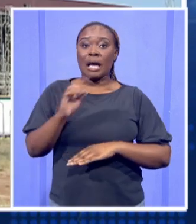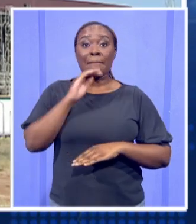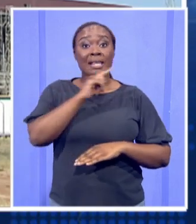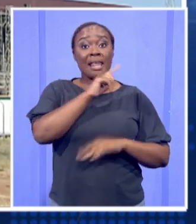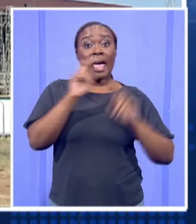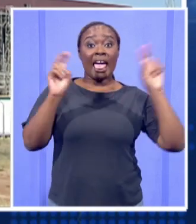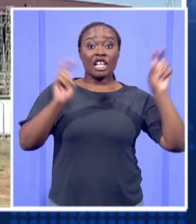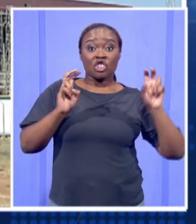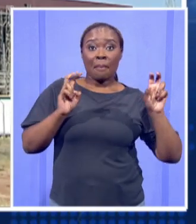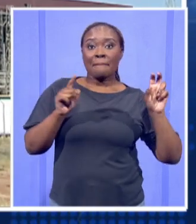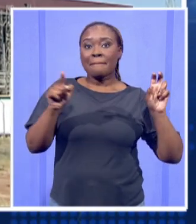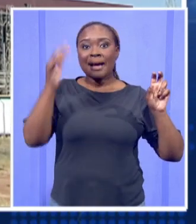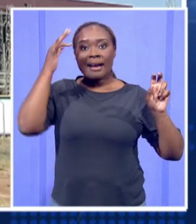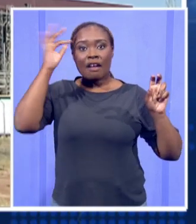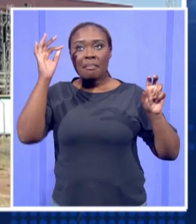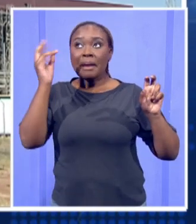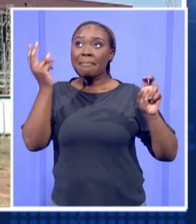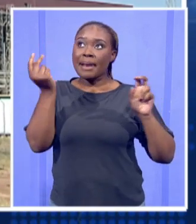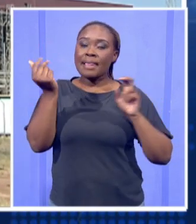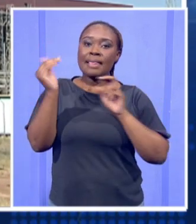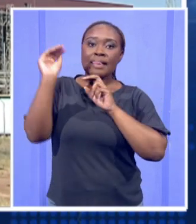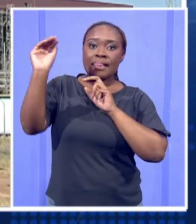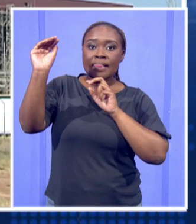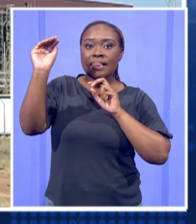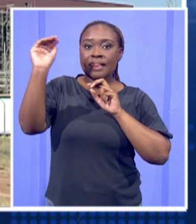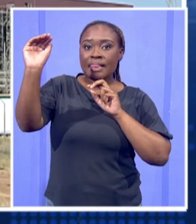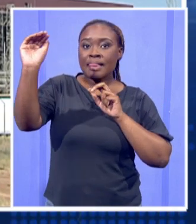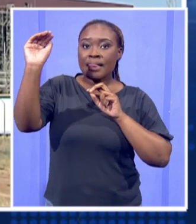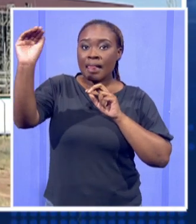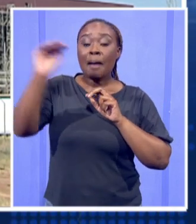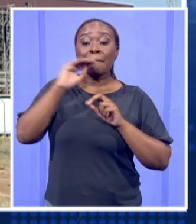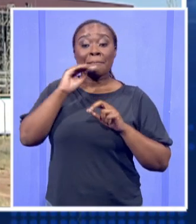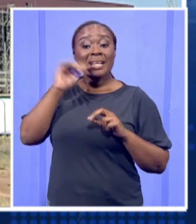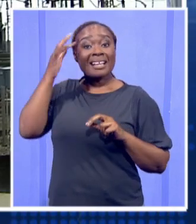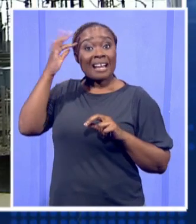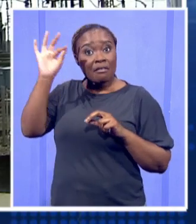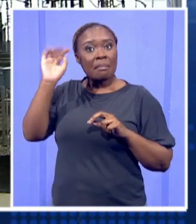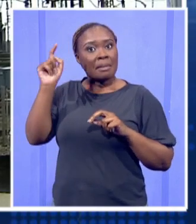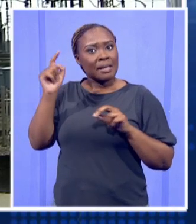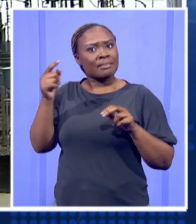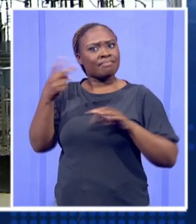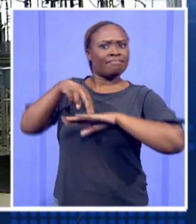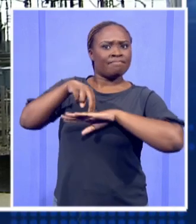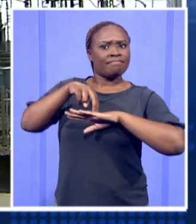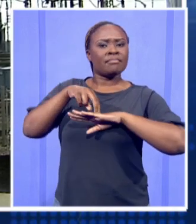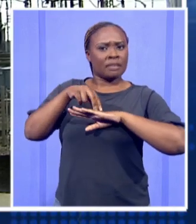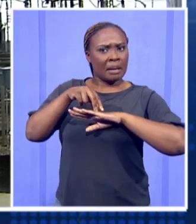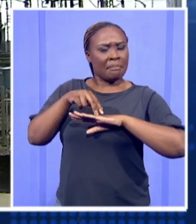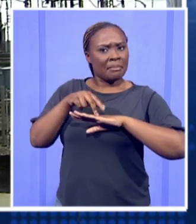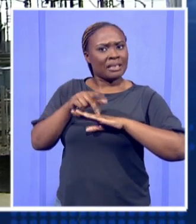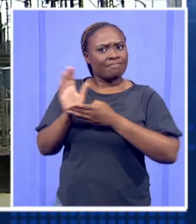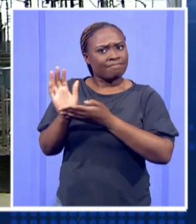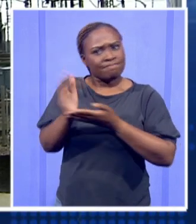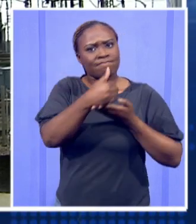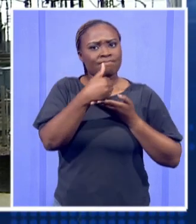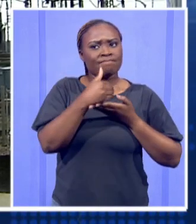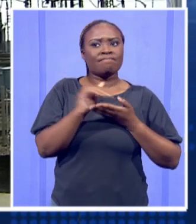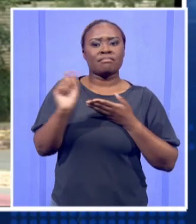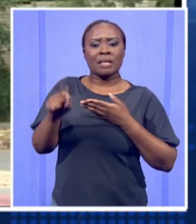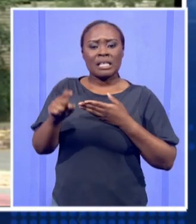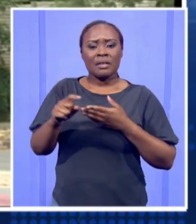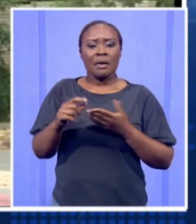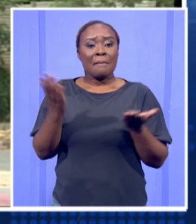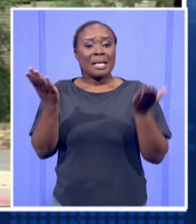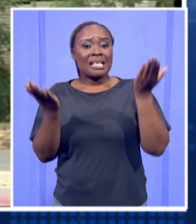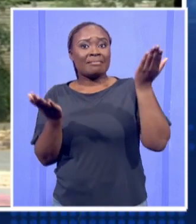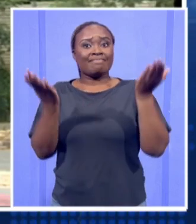its money from government. So this is where government has got to step in and make a plan. And in a way, what we're seeing play out here is a kind of an